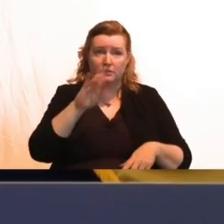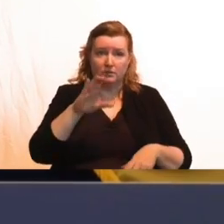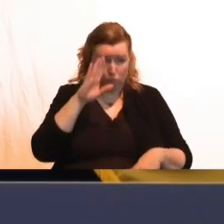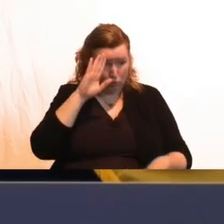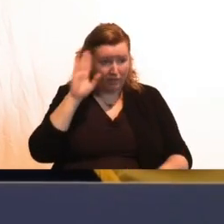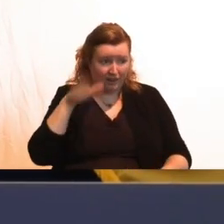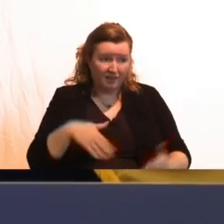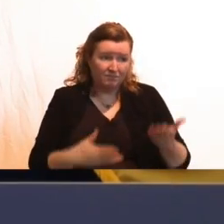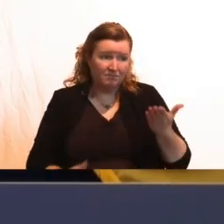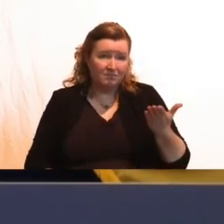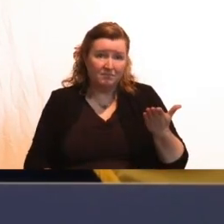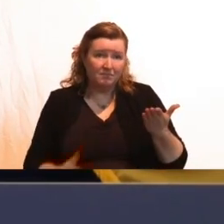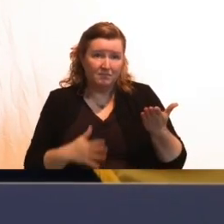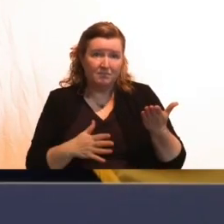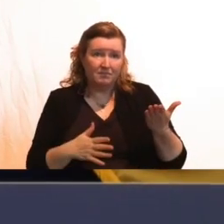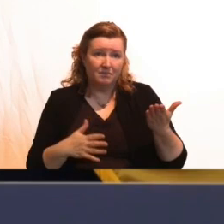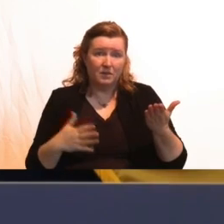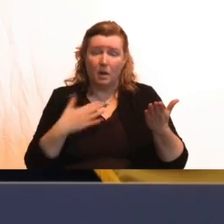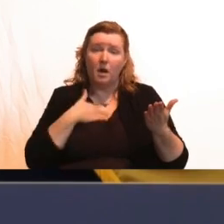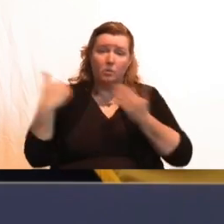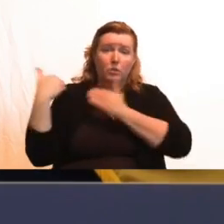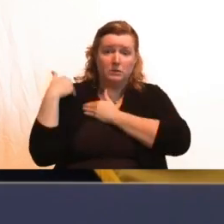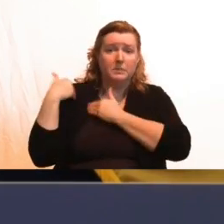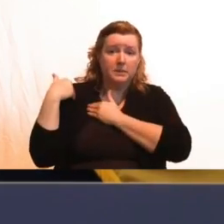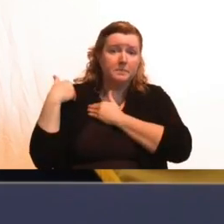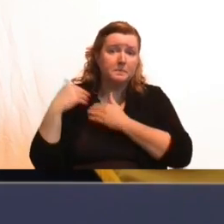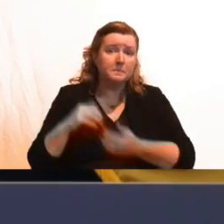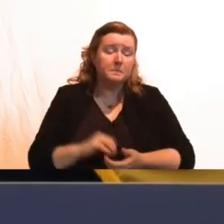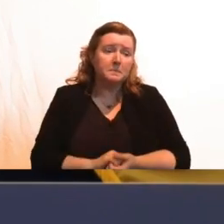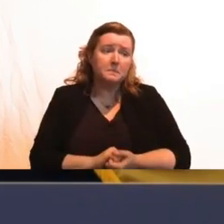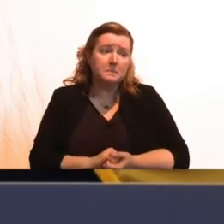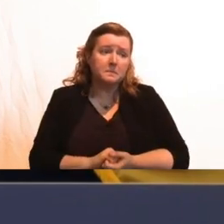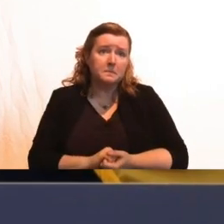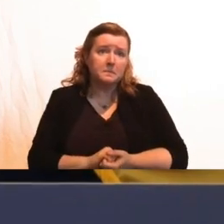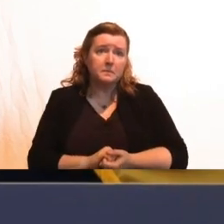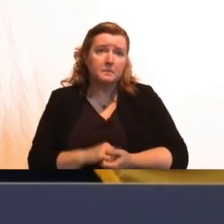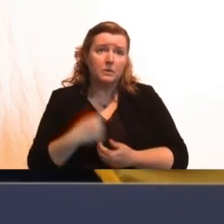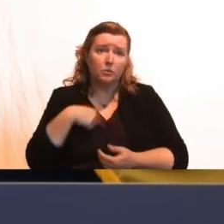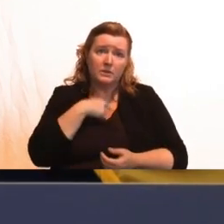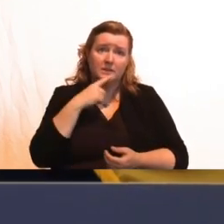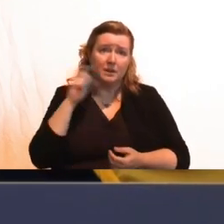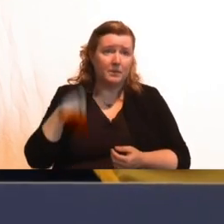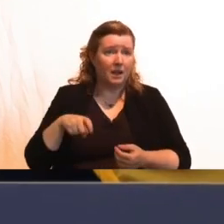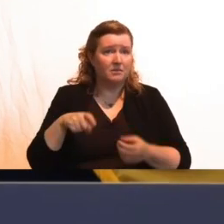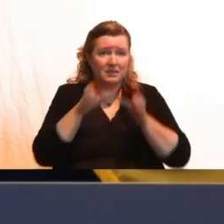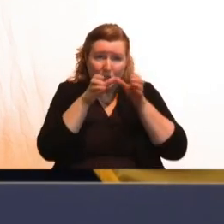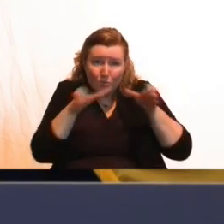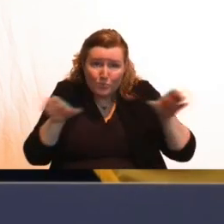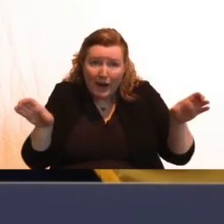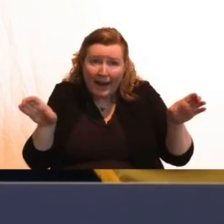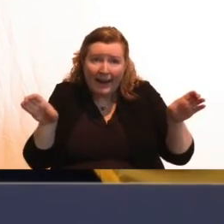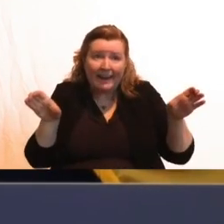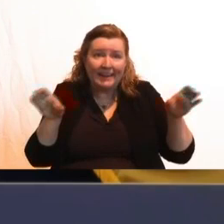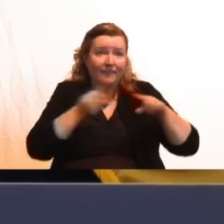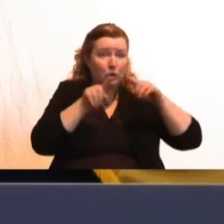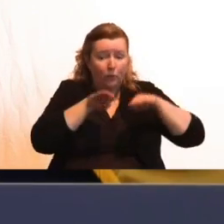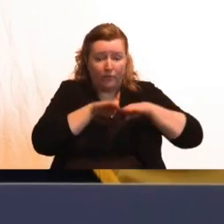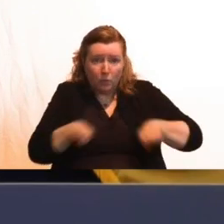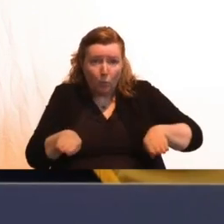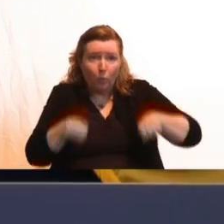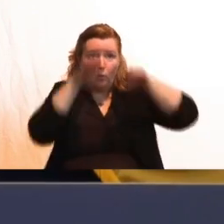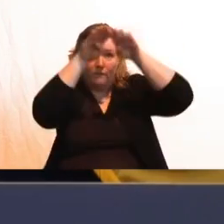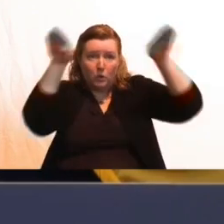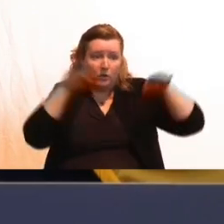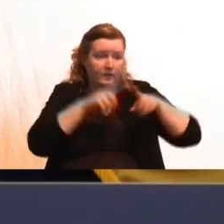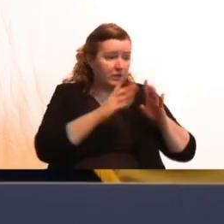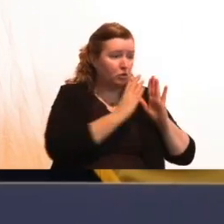needed to be in a separate floor, wing, or building, that the staff who took care of you had to be segregated